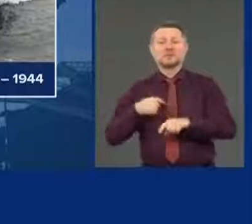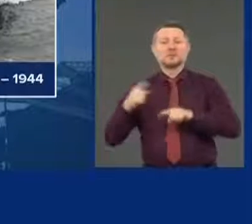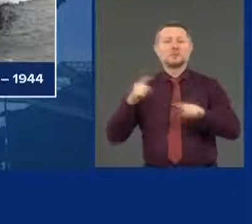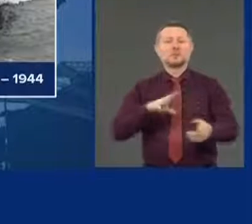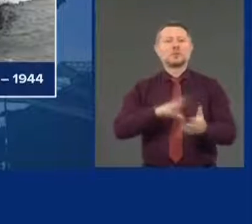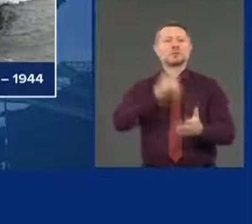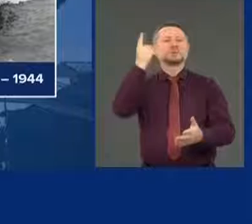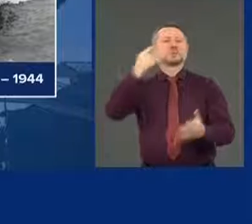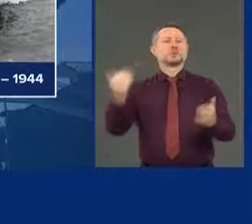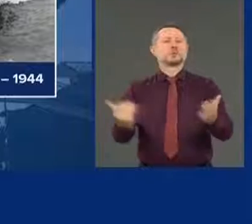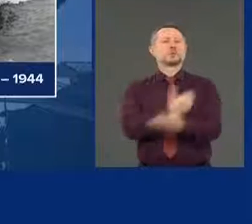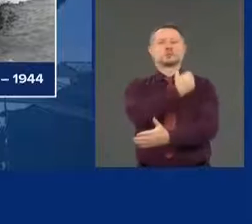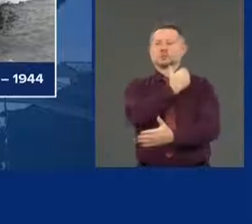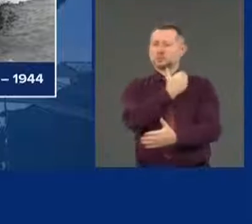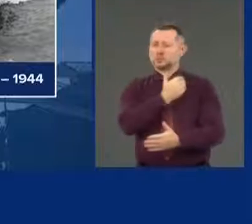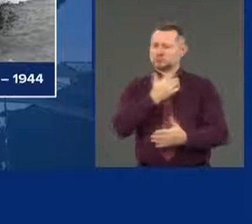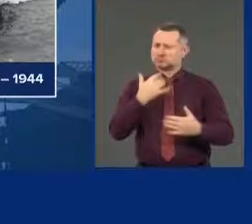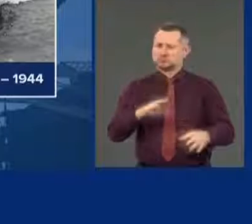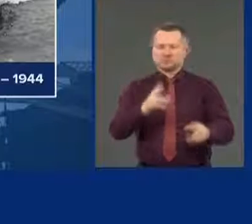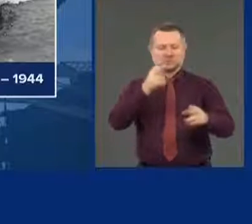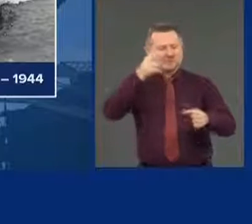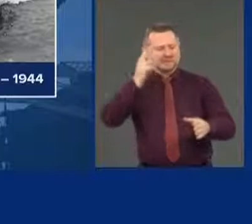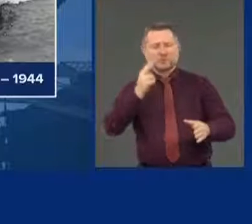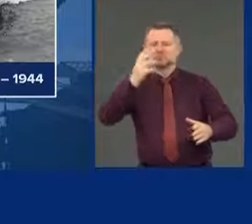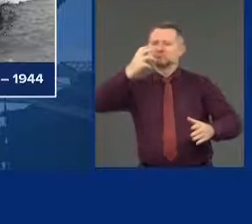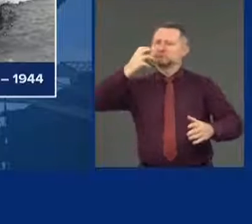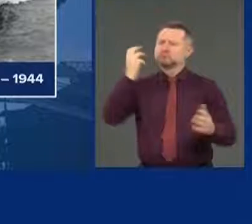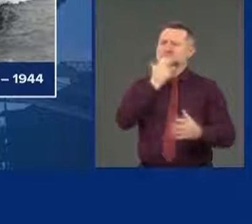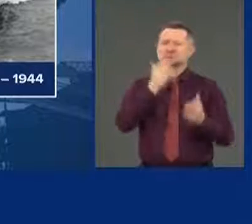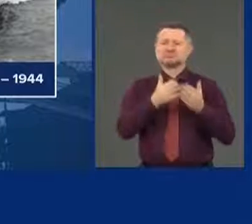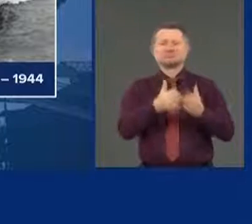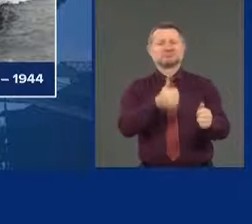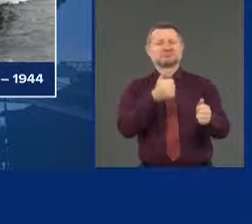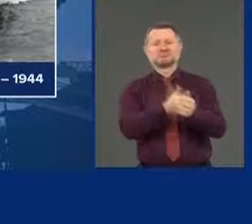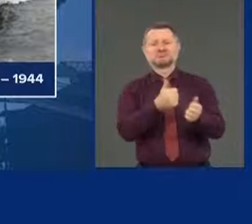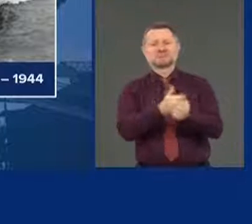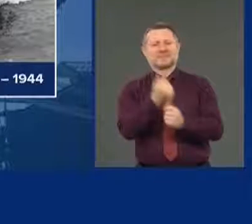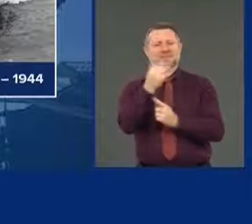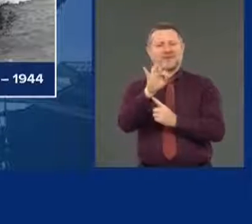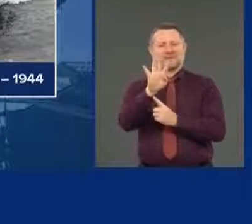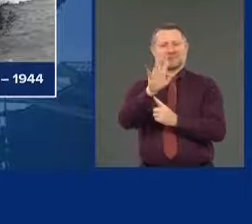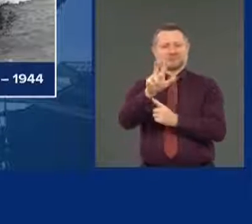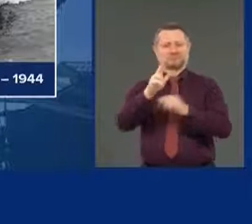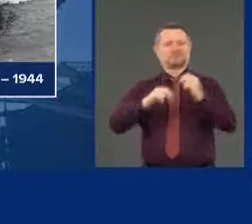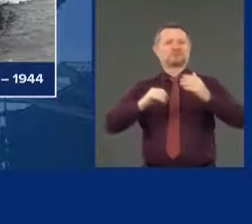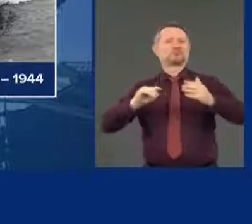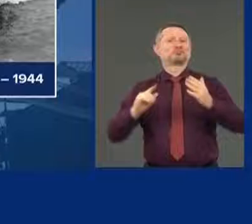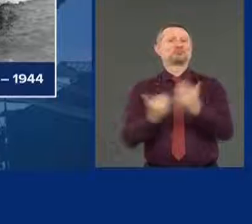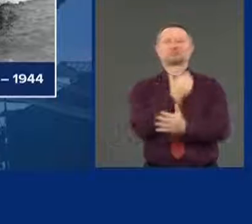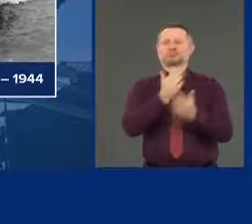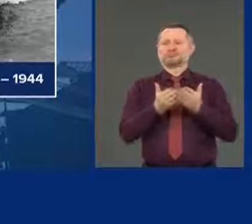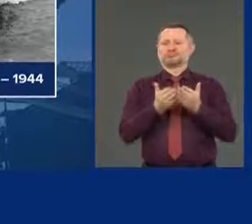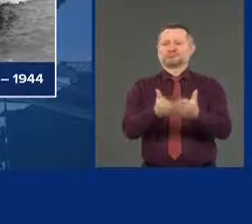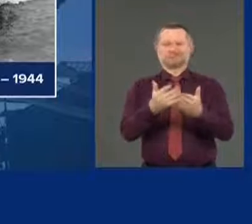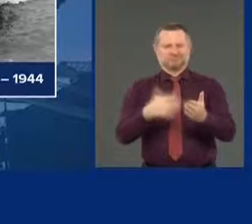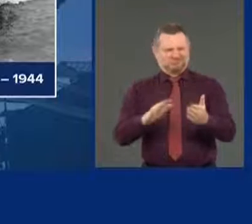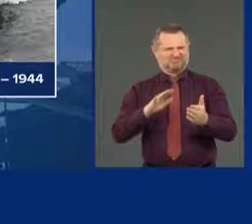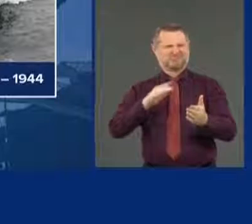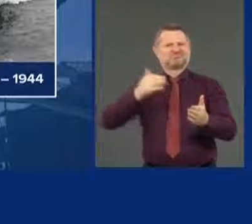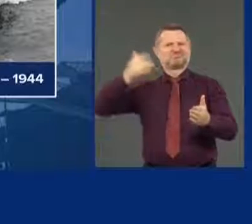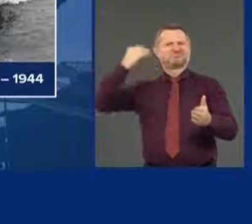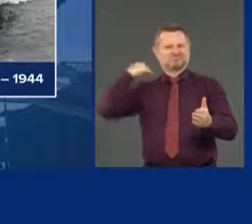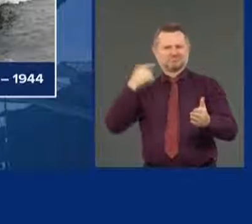history itself, launched in 1943, over 30 years of service, served in World War II, the Cold